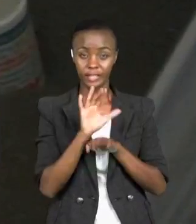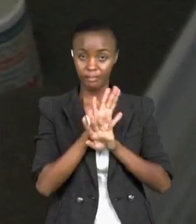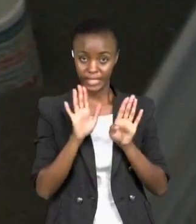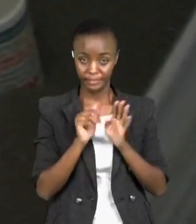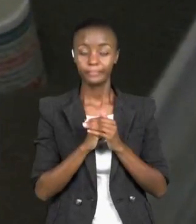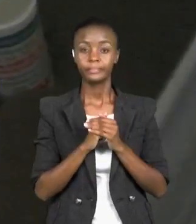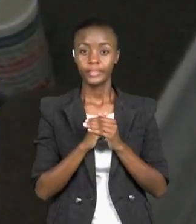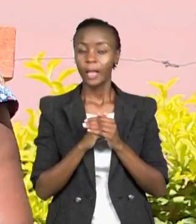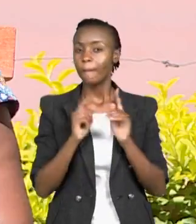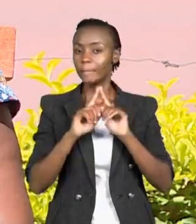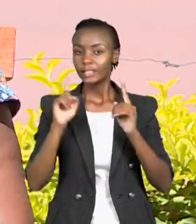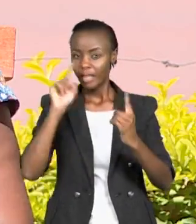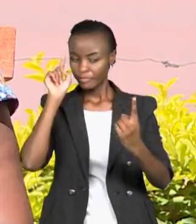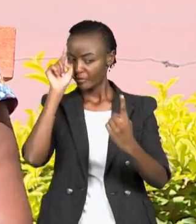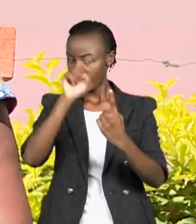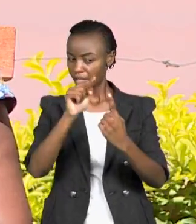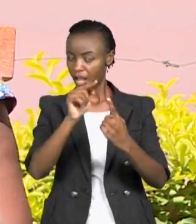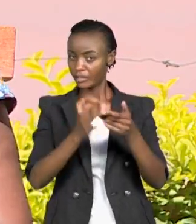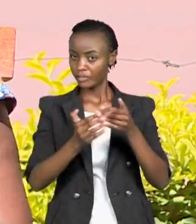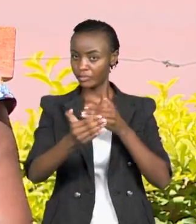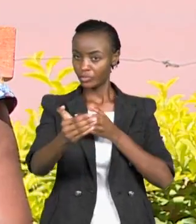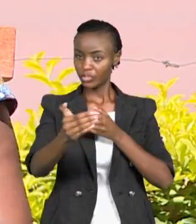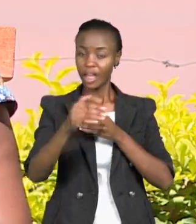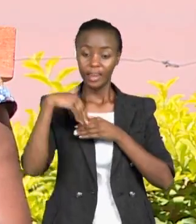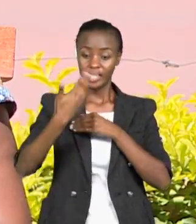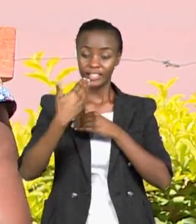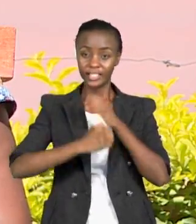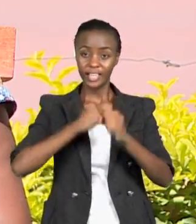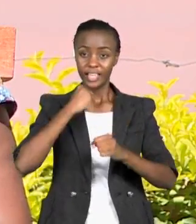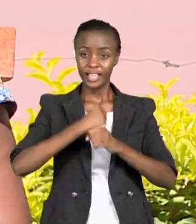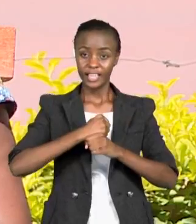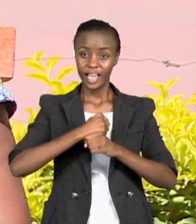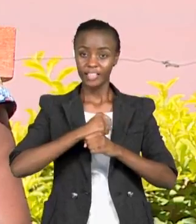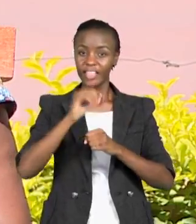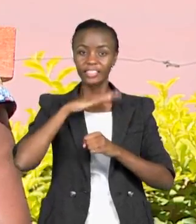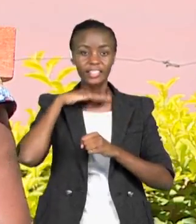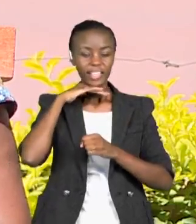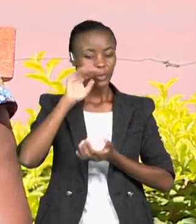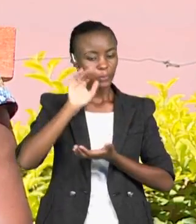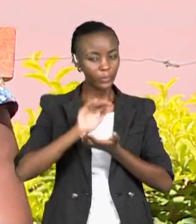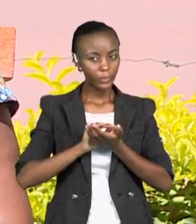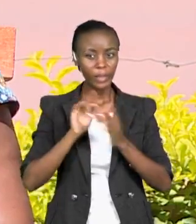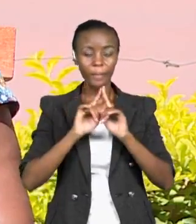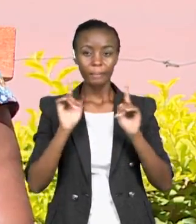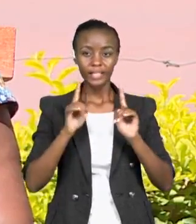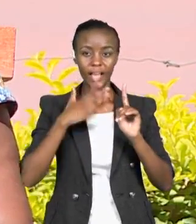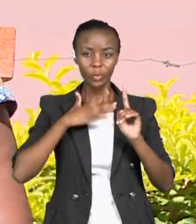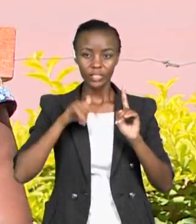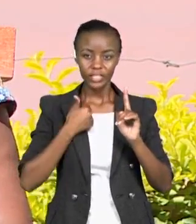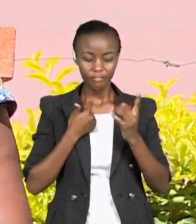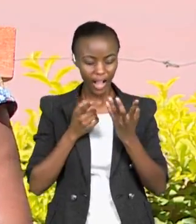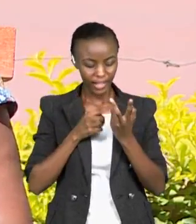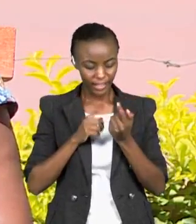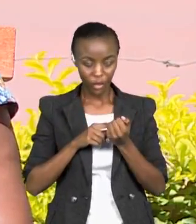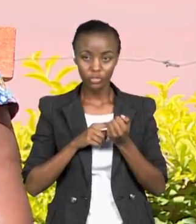we predict is that the incidence will go down next year, but the prevalence is normally measured after every 3 years. We have a survey that is